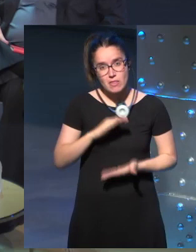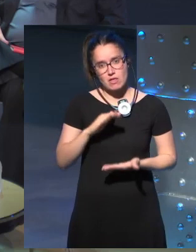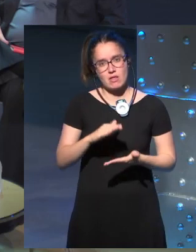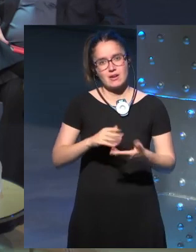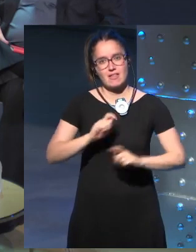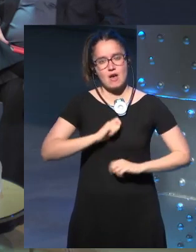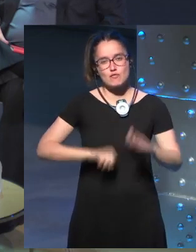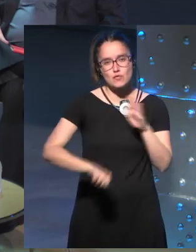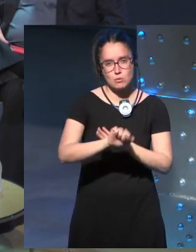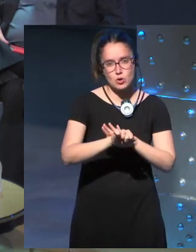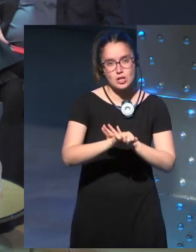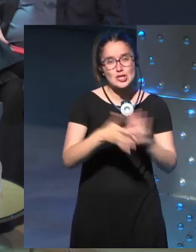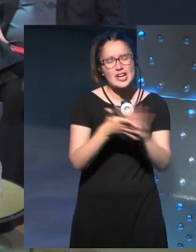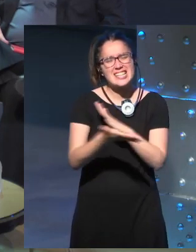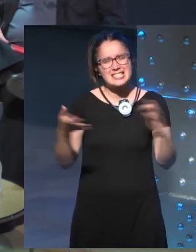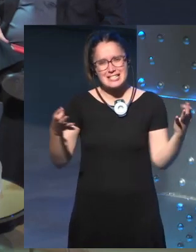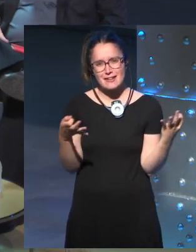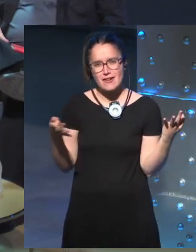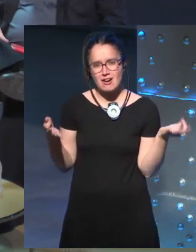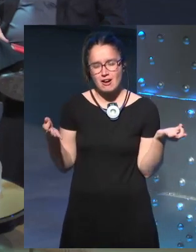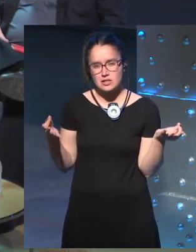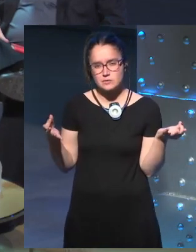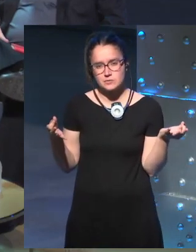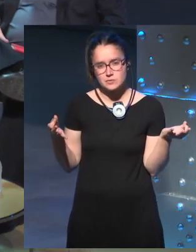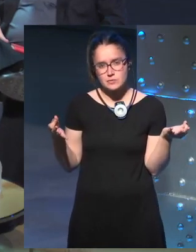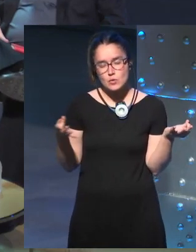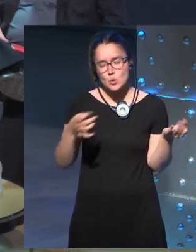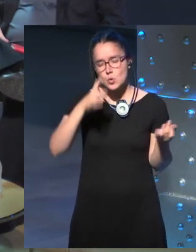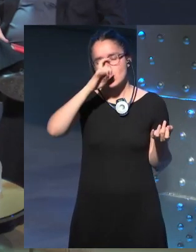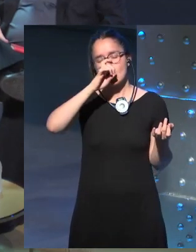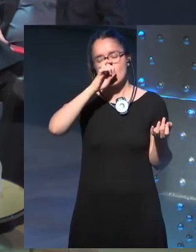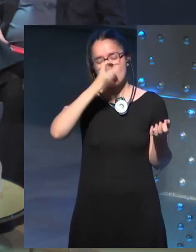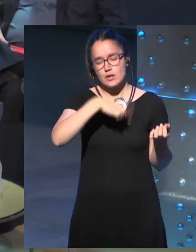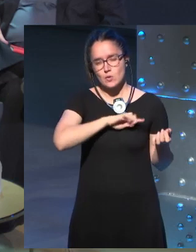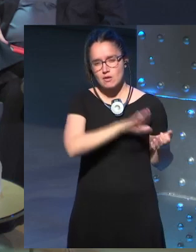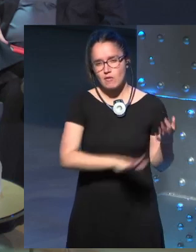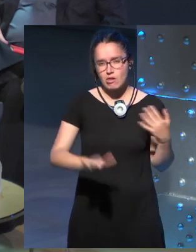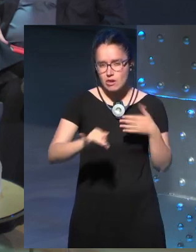means that there's a memory of one's own childhood, but also